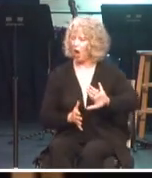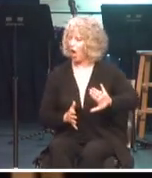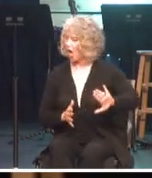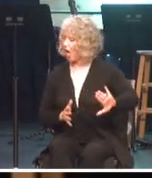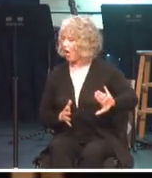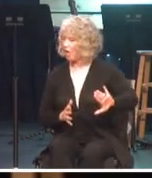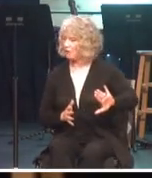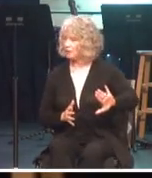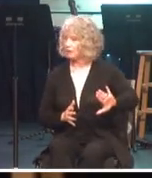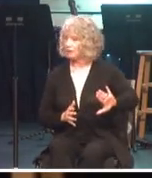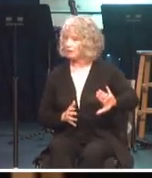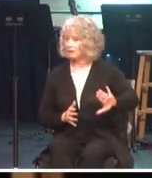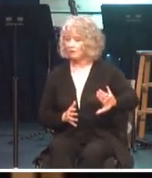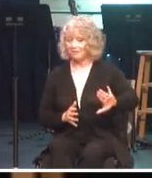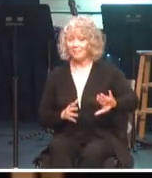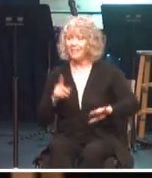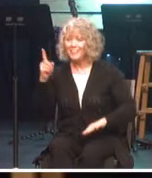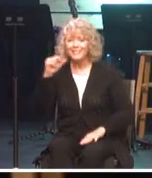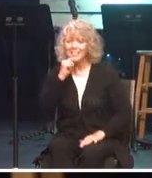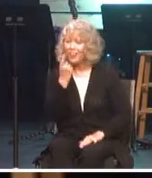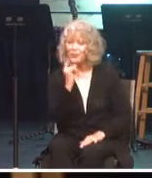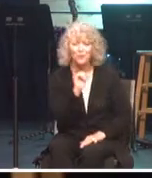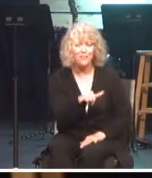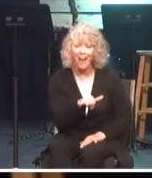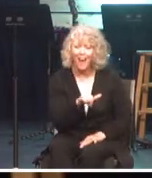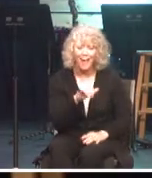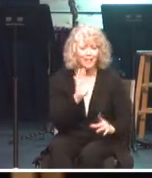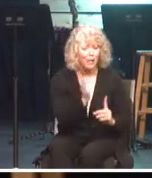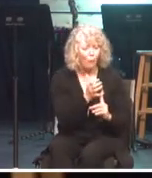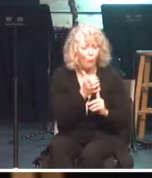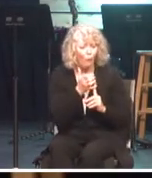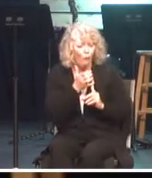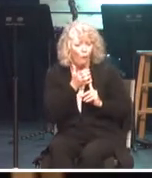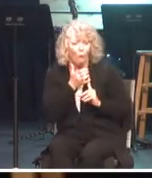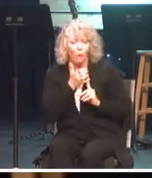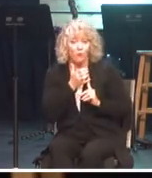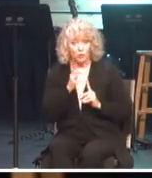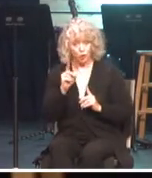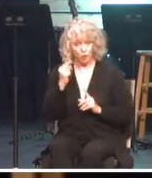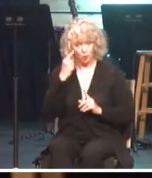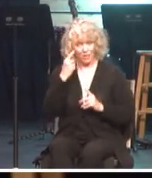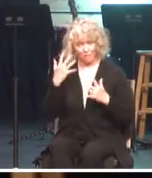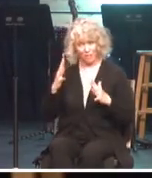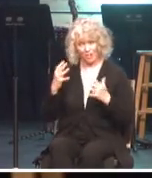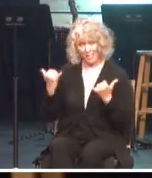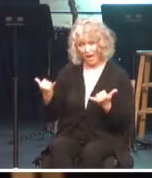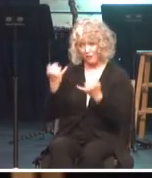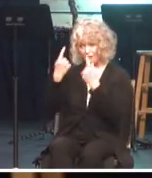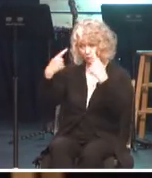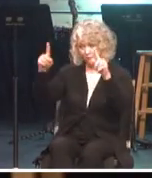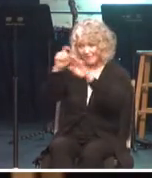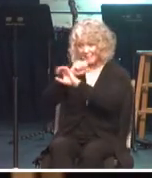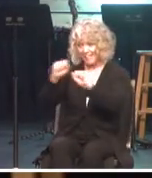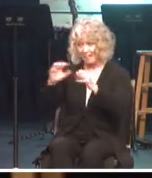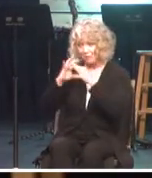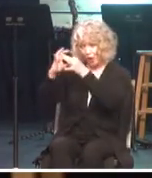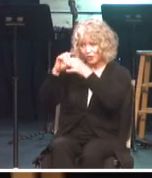think he's going to turn his back on you now that you are his? It's not going to happen.